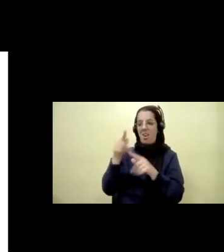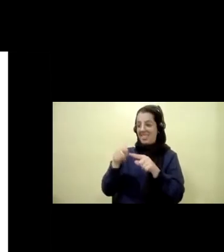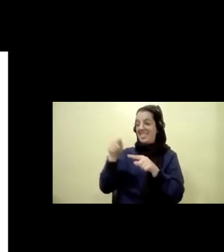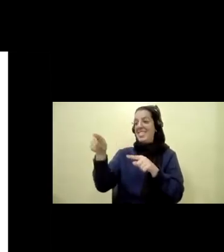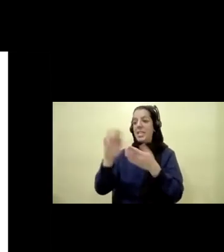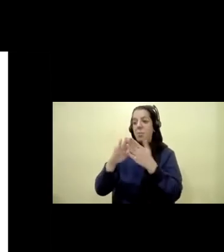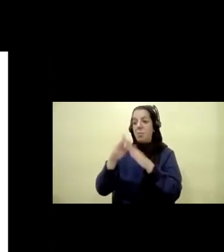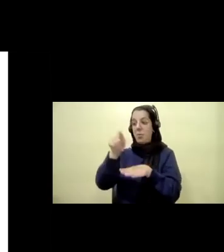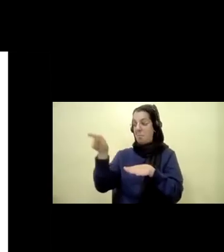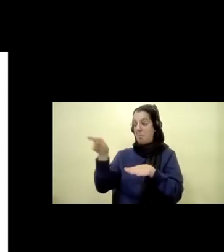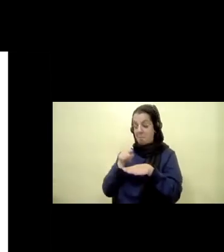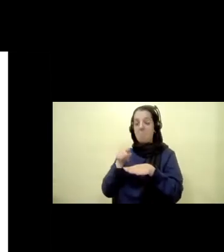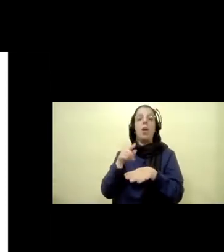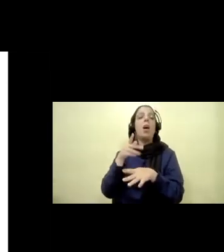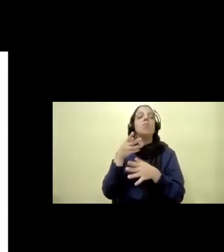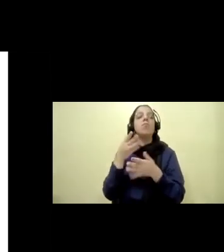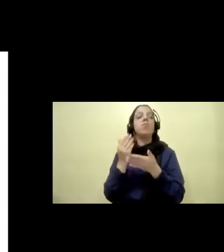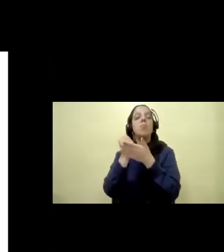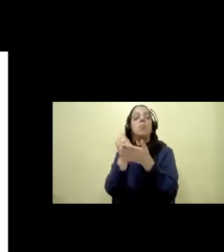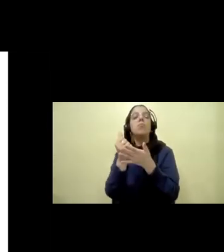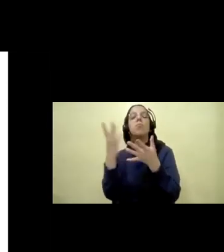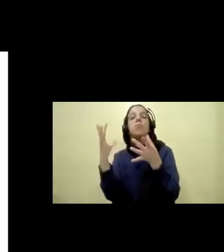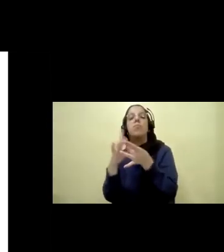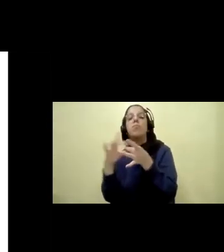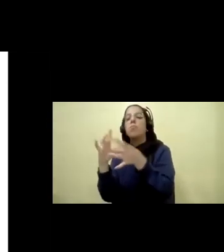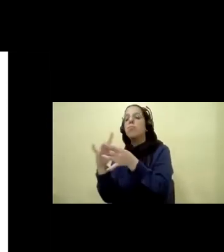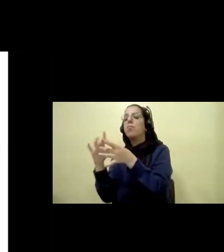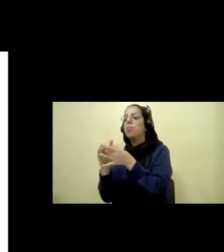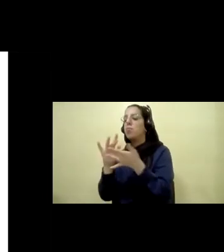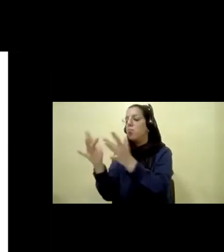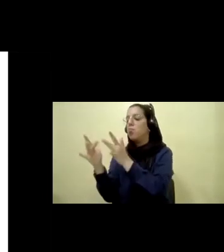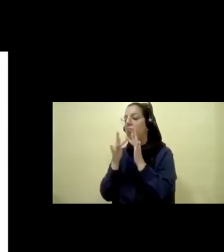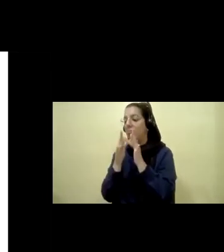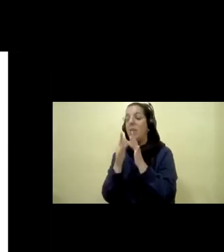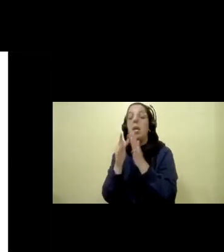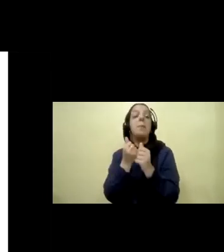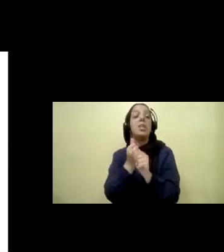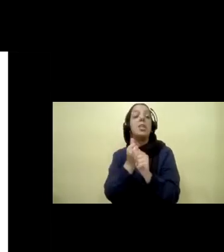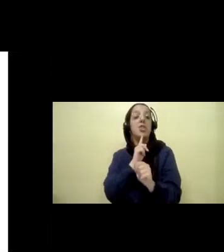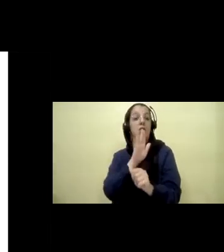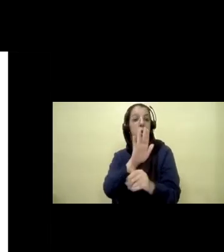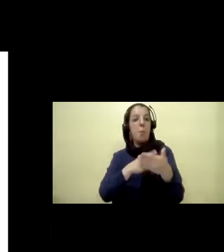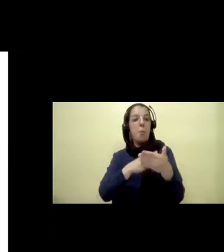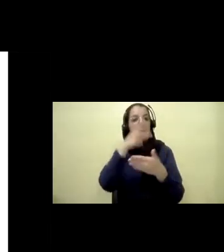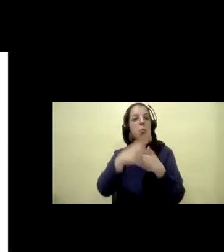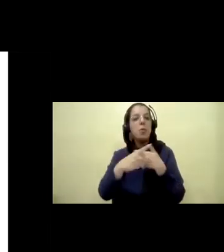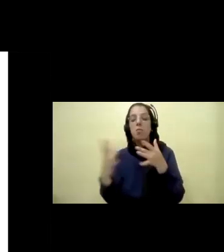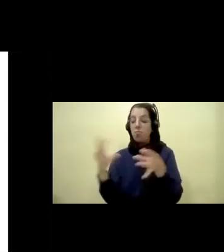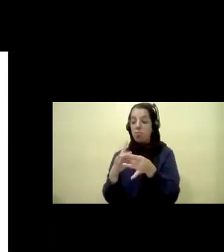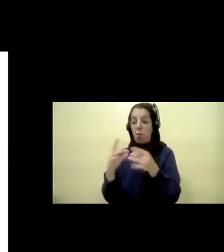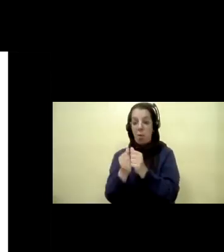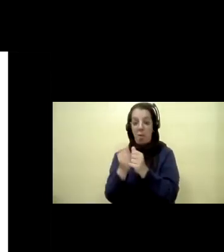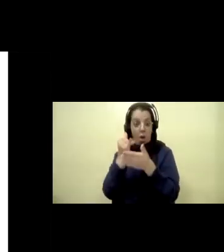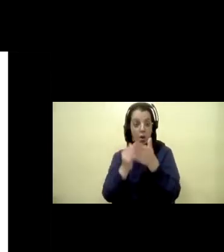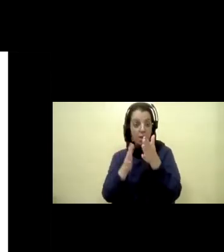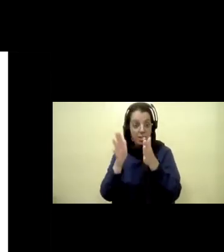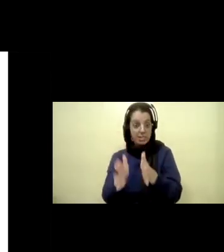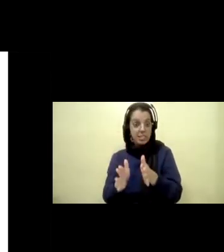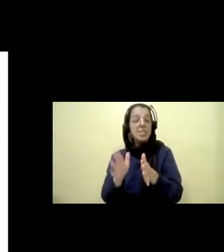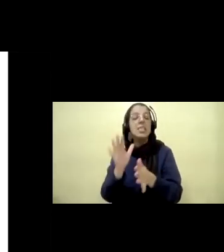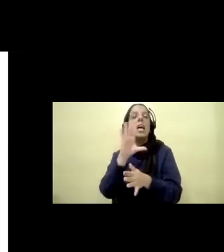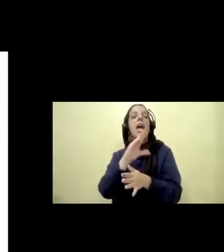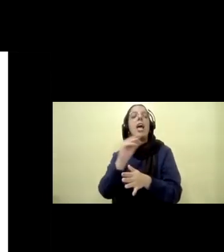are reaching artists and also giving a platform for folks to do